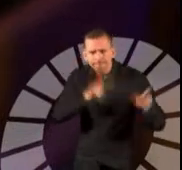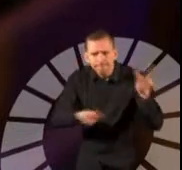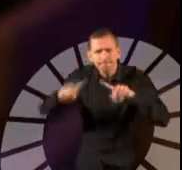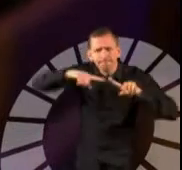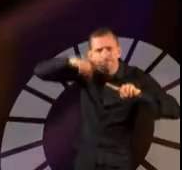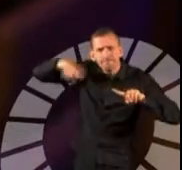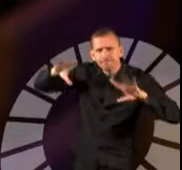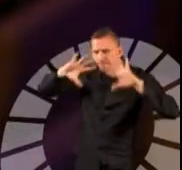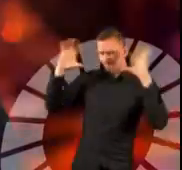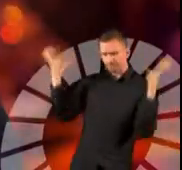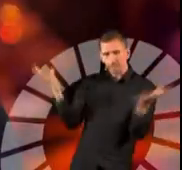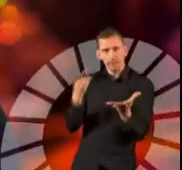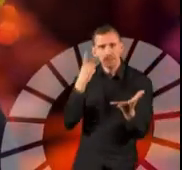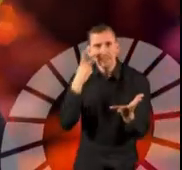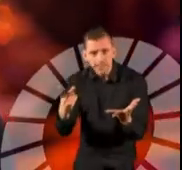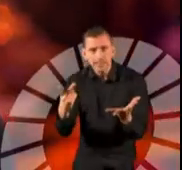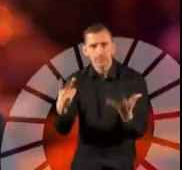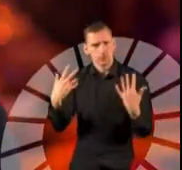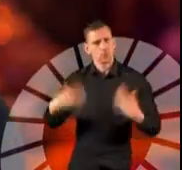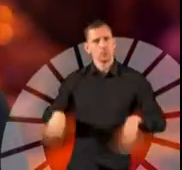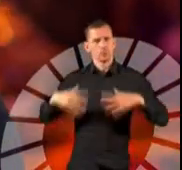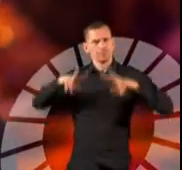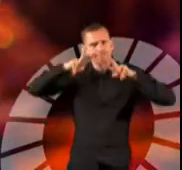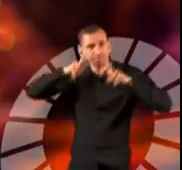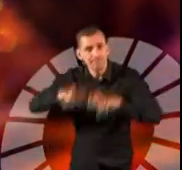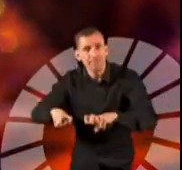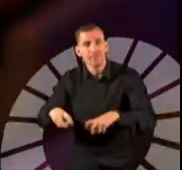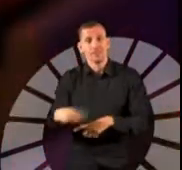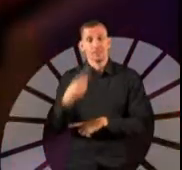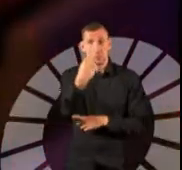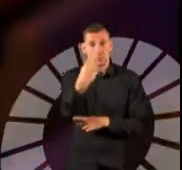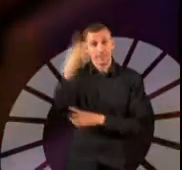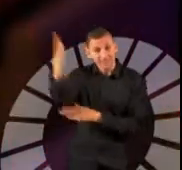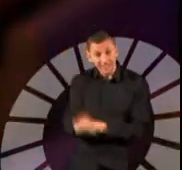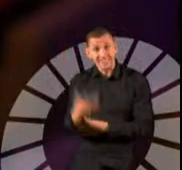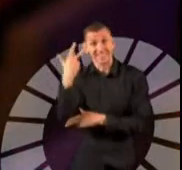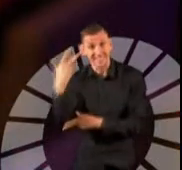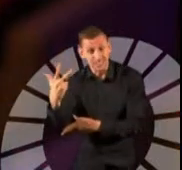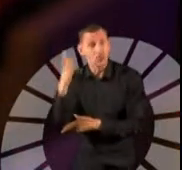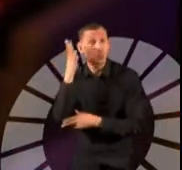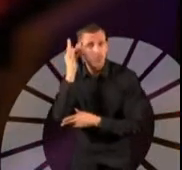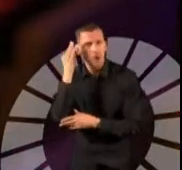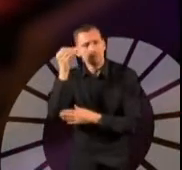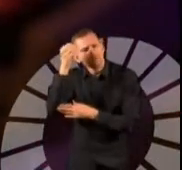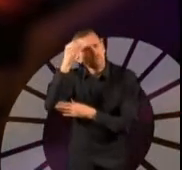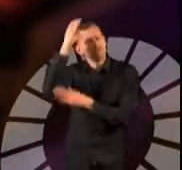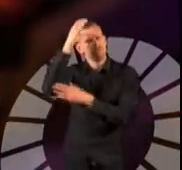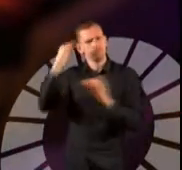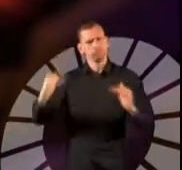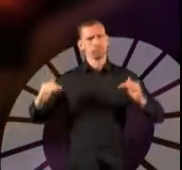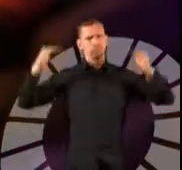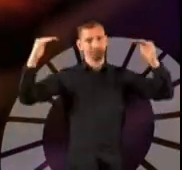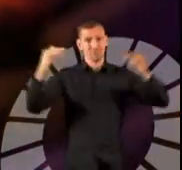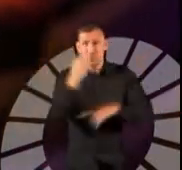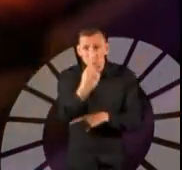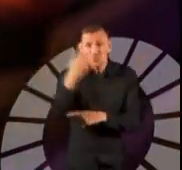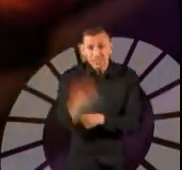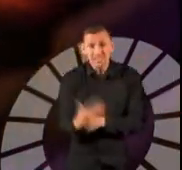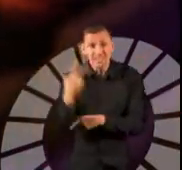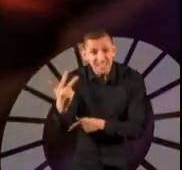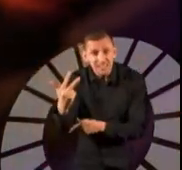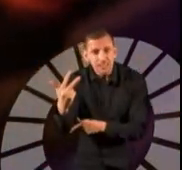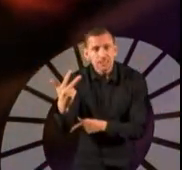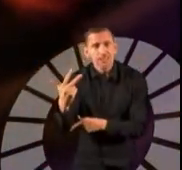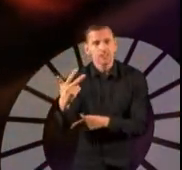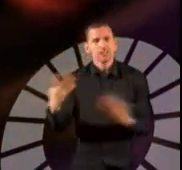Only one third of researchers are women. And it's even more serious in major